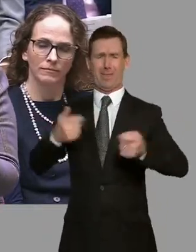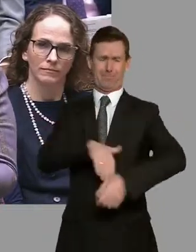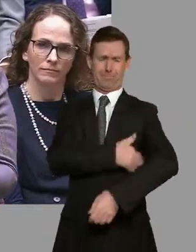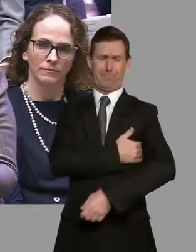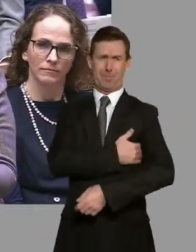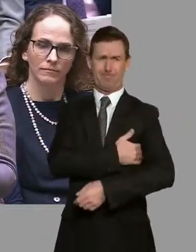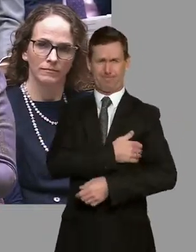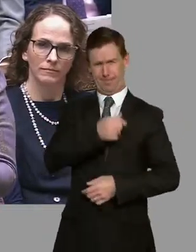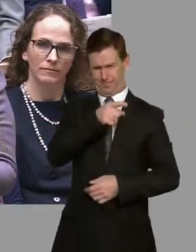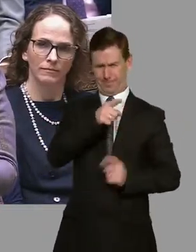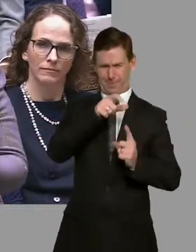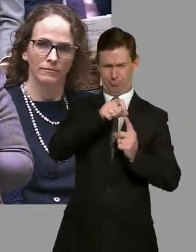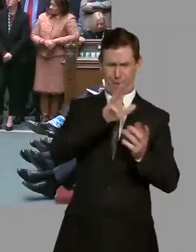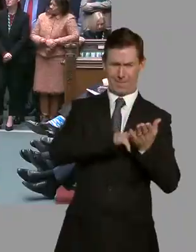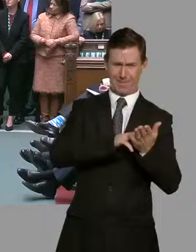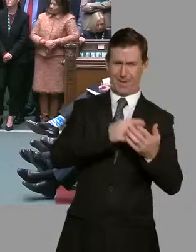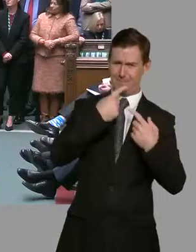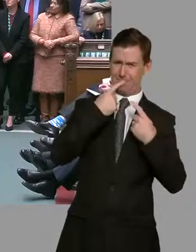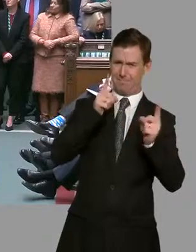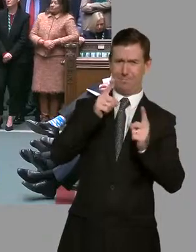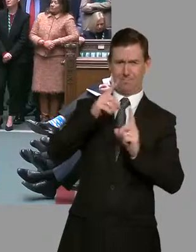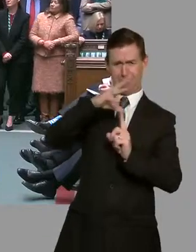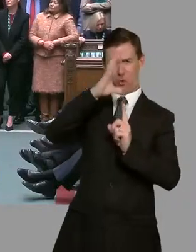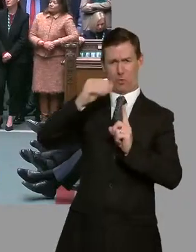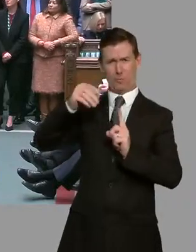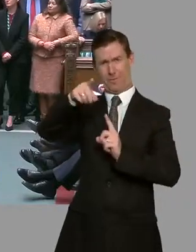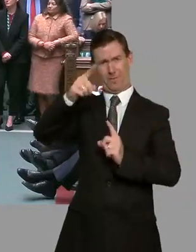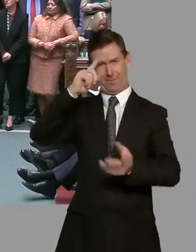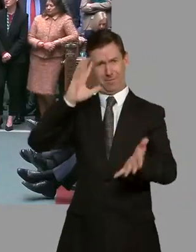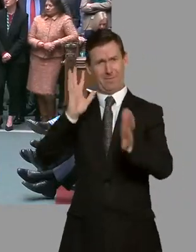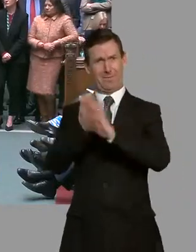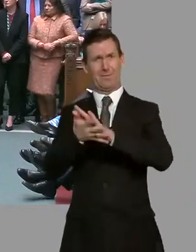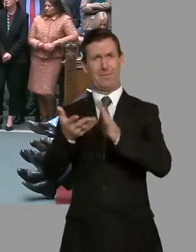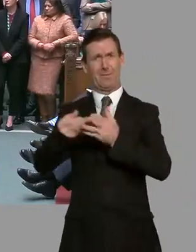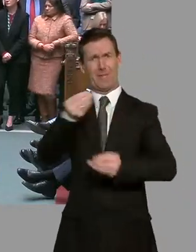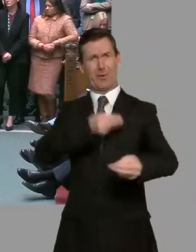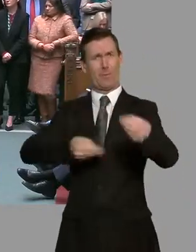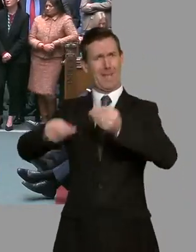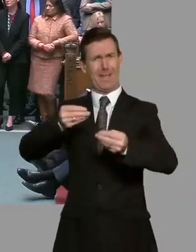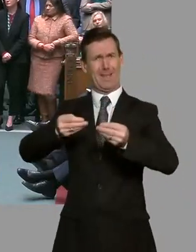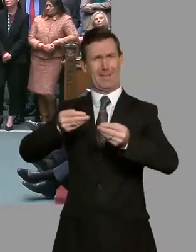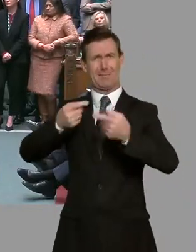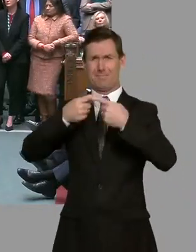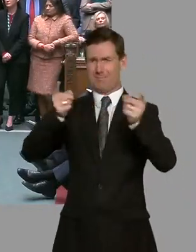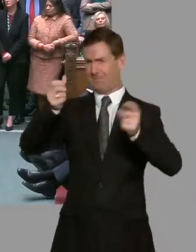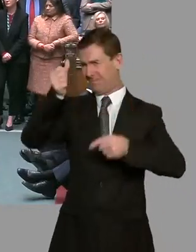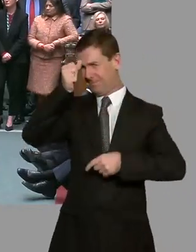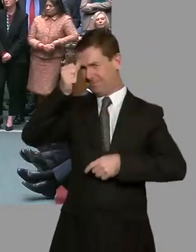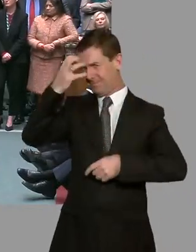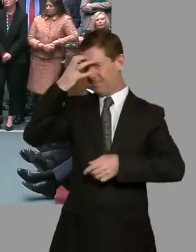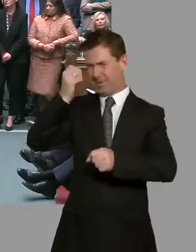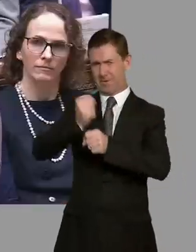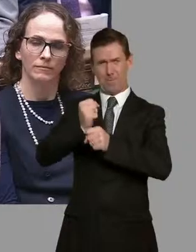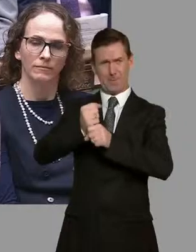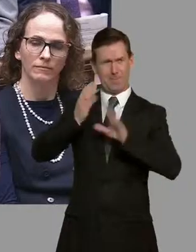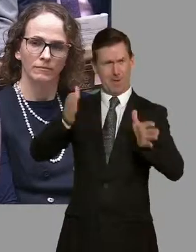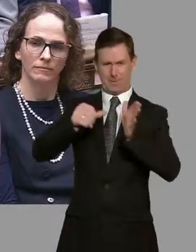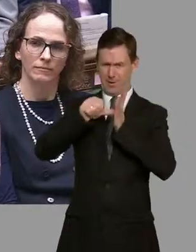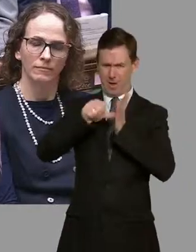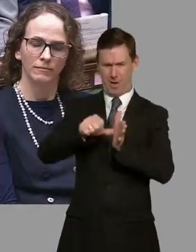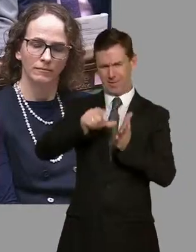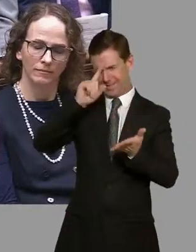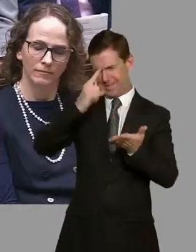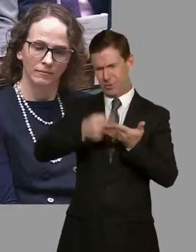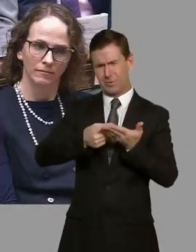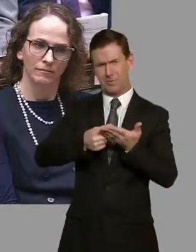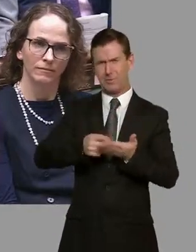make difficult decisions. But what they are asking me is, when is this government going to do something positive for them to